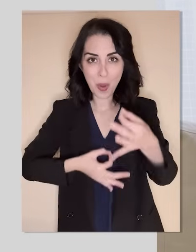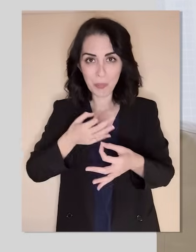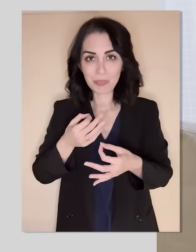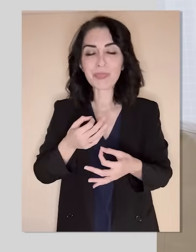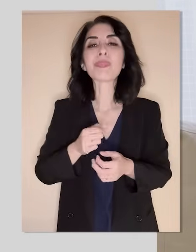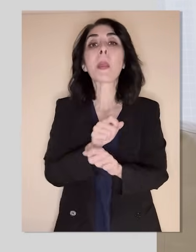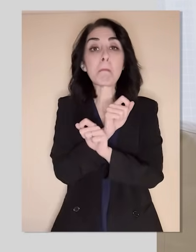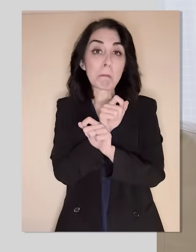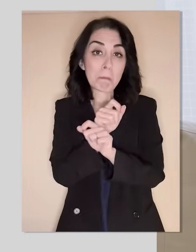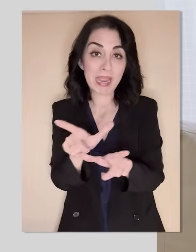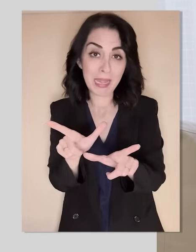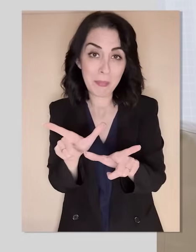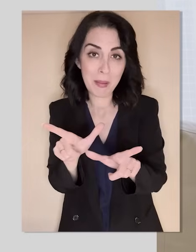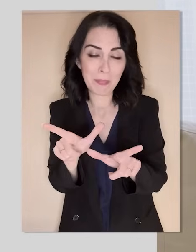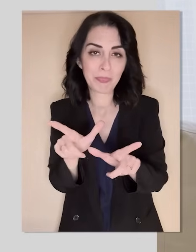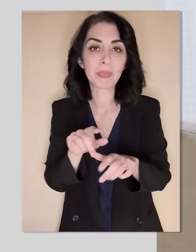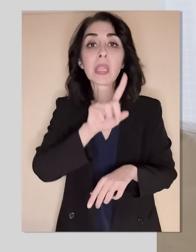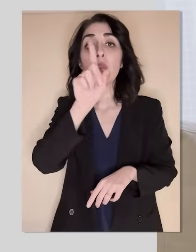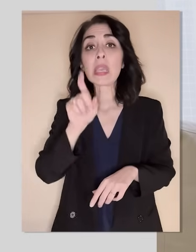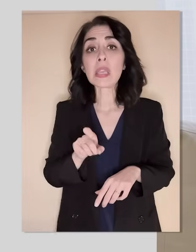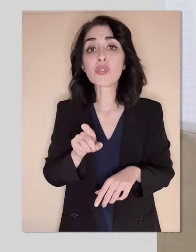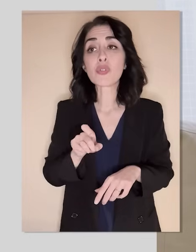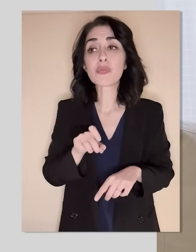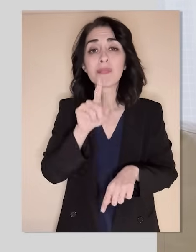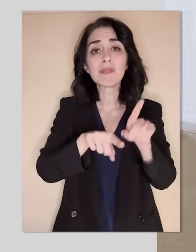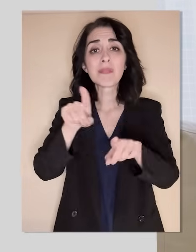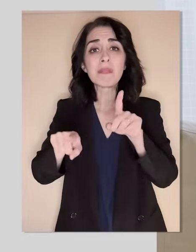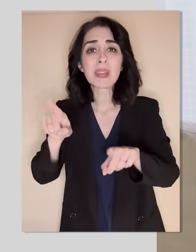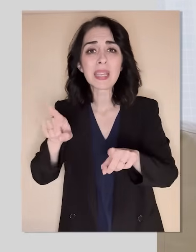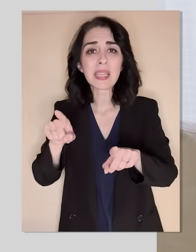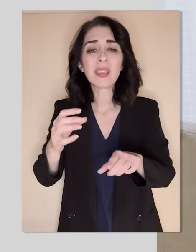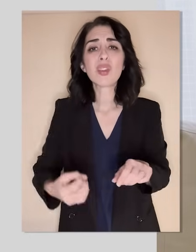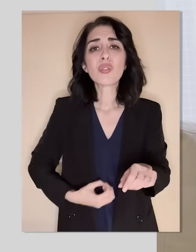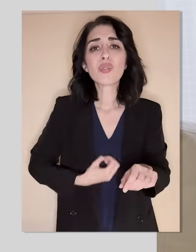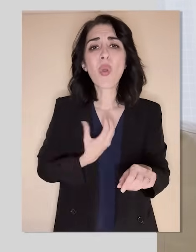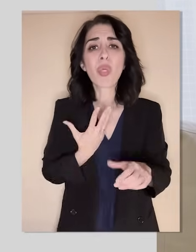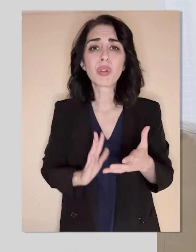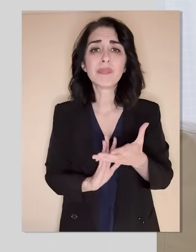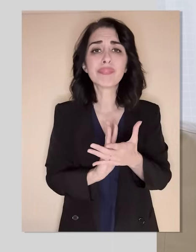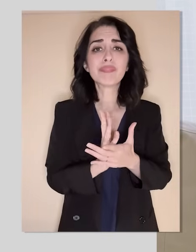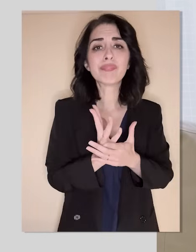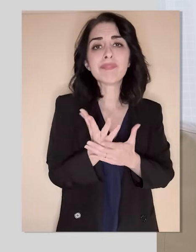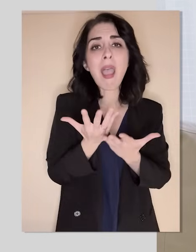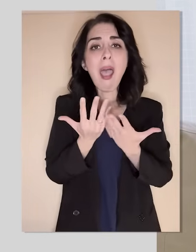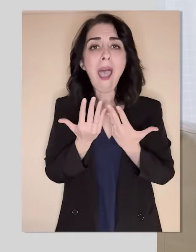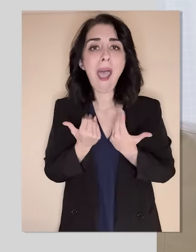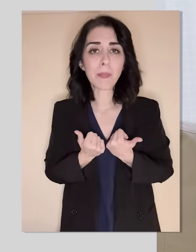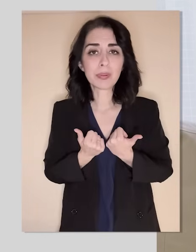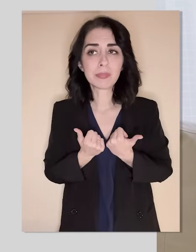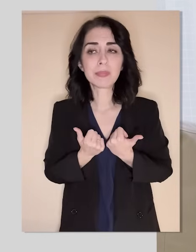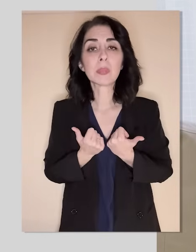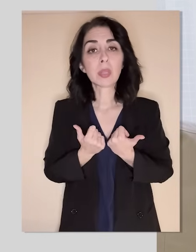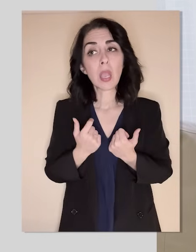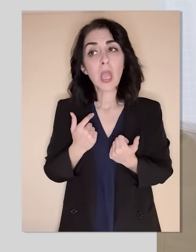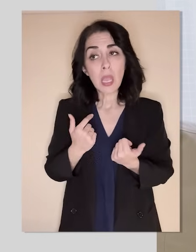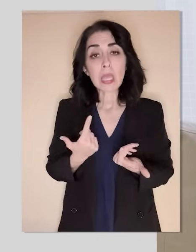not be doing as well as they would like. And I believe if you go to a very knowledgeable doctor